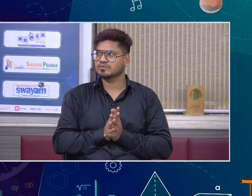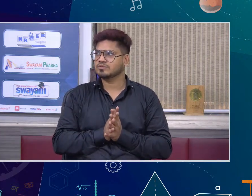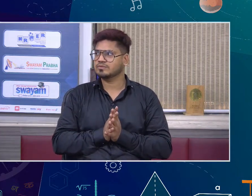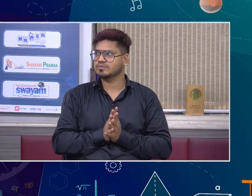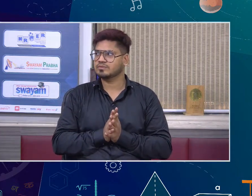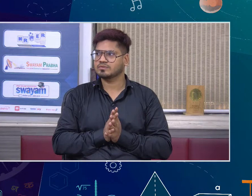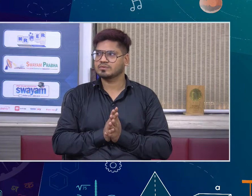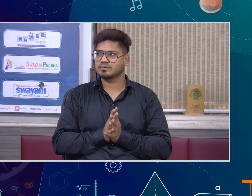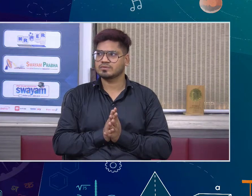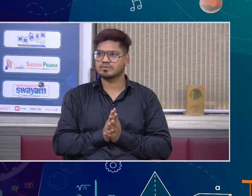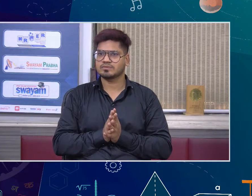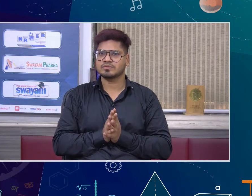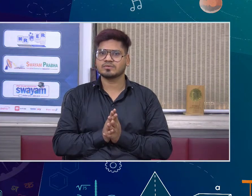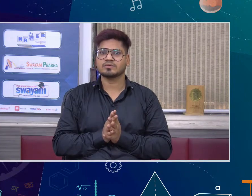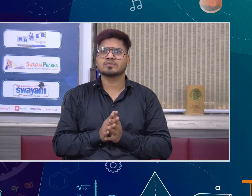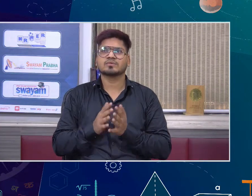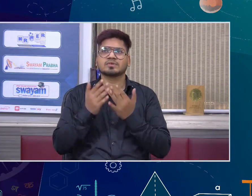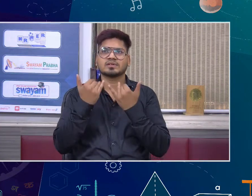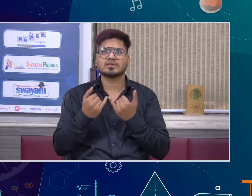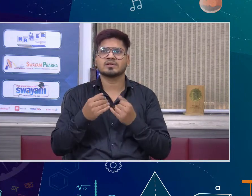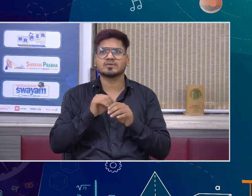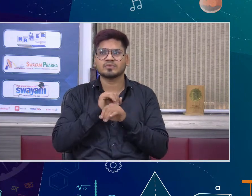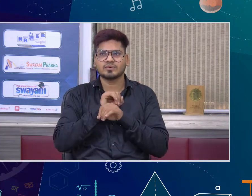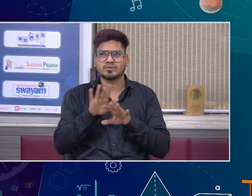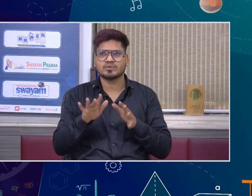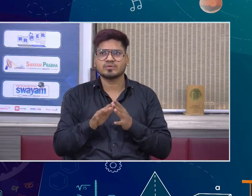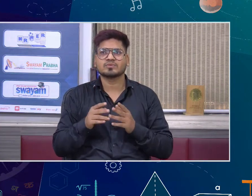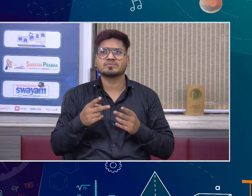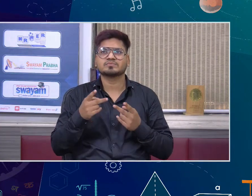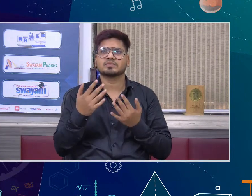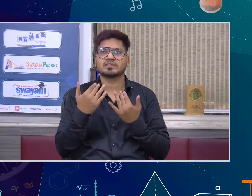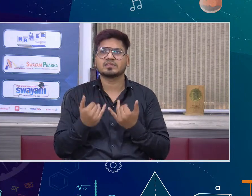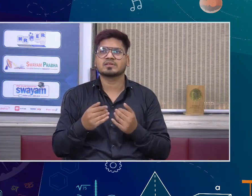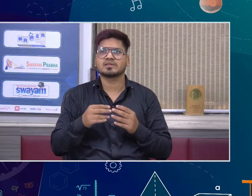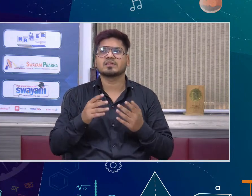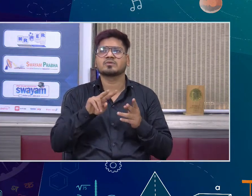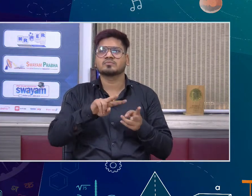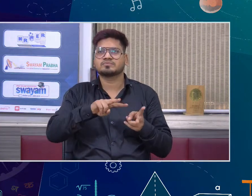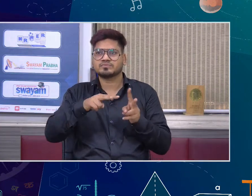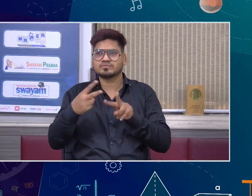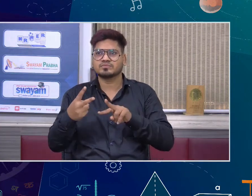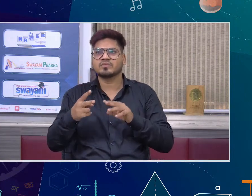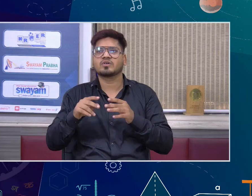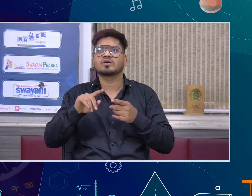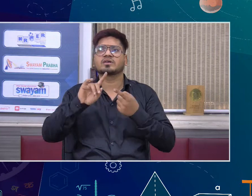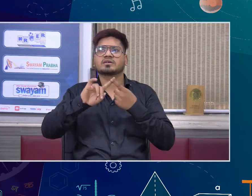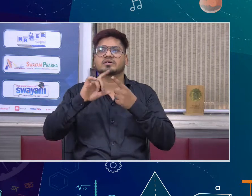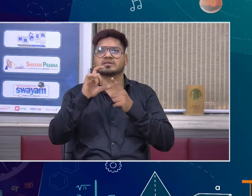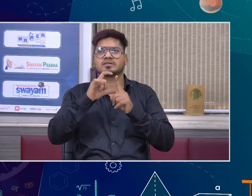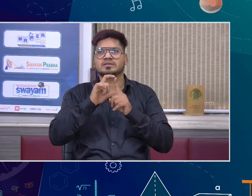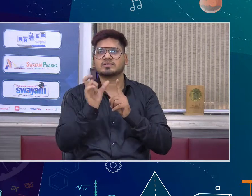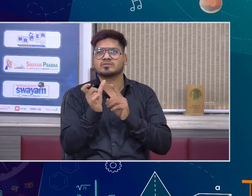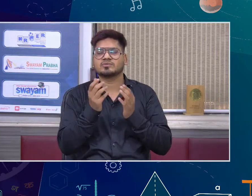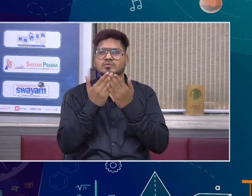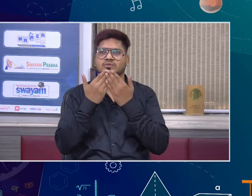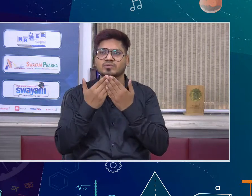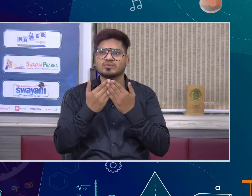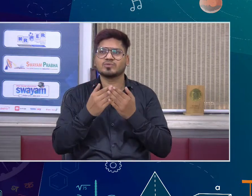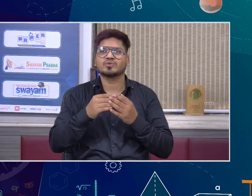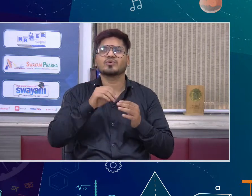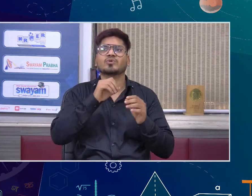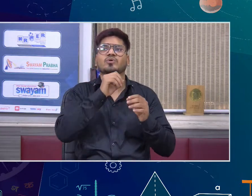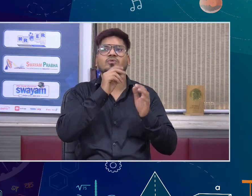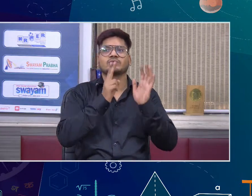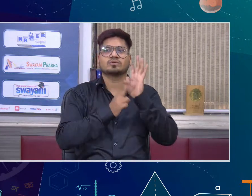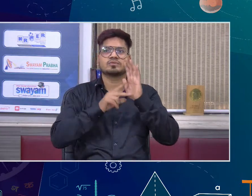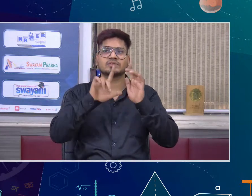Okay, okay. Now that we have switched, the education system has switched from offline to online, schools are